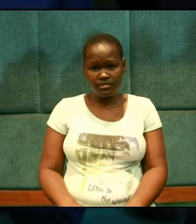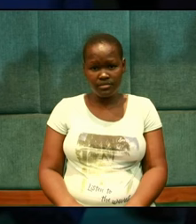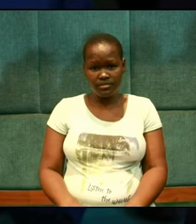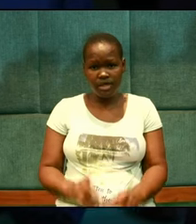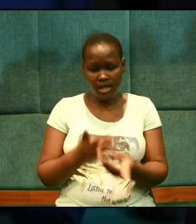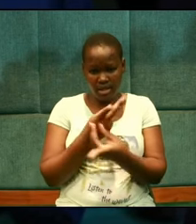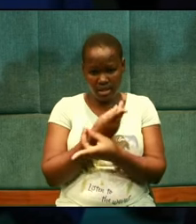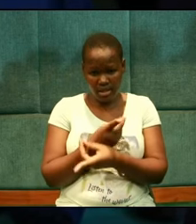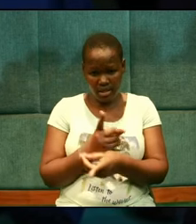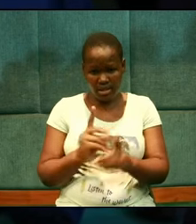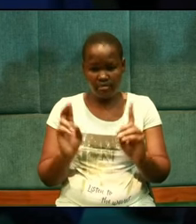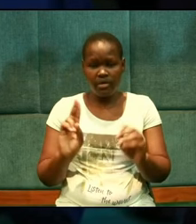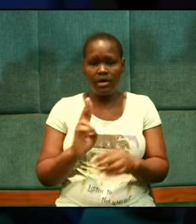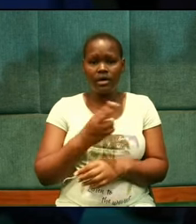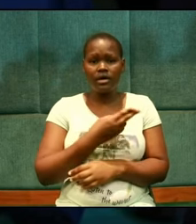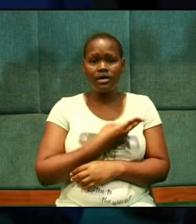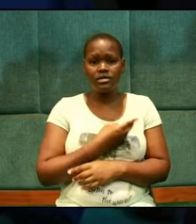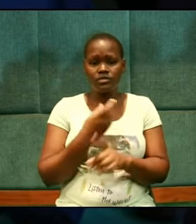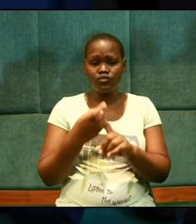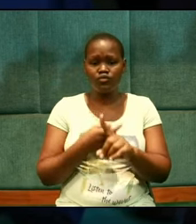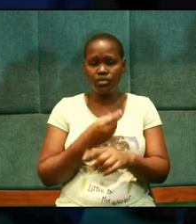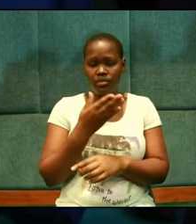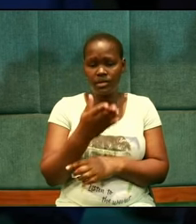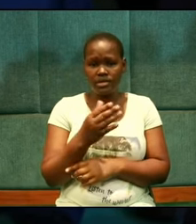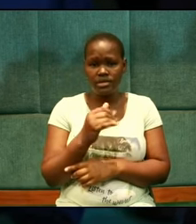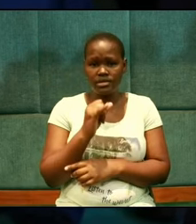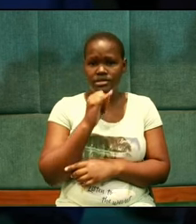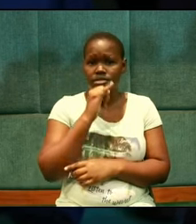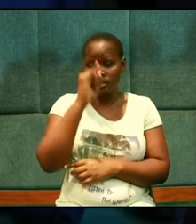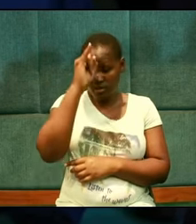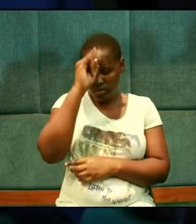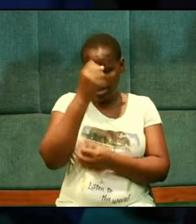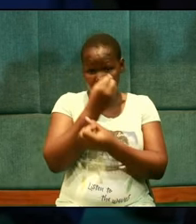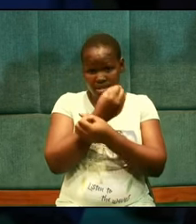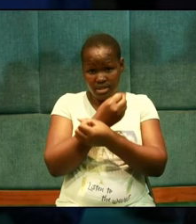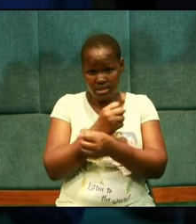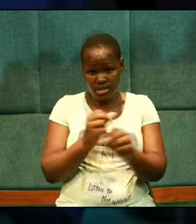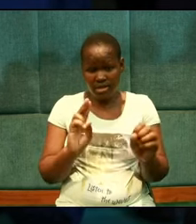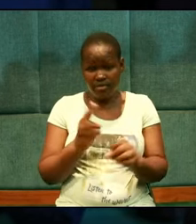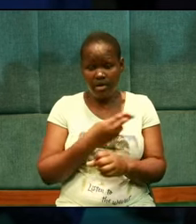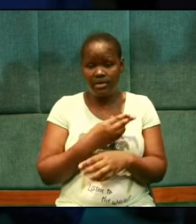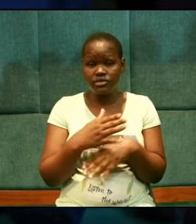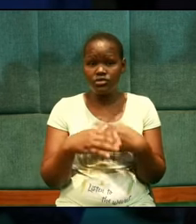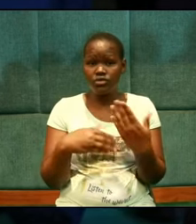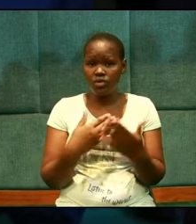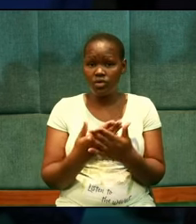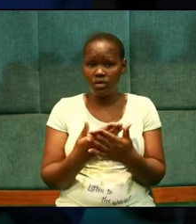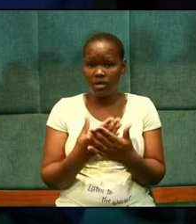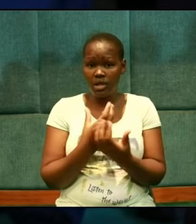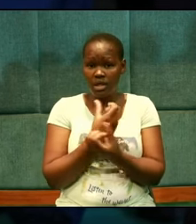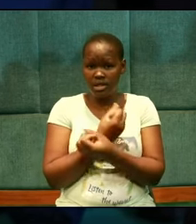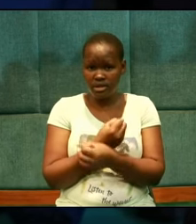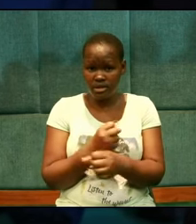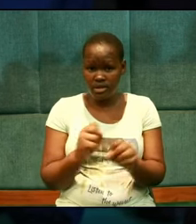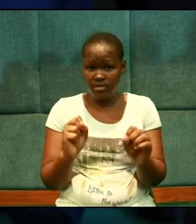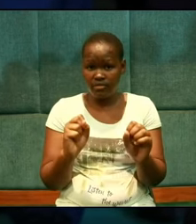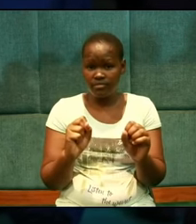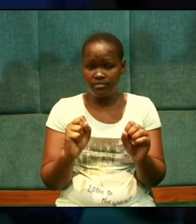deliver us from this ignorance. Save us, my Father. Save us